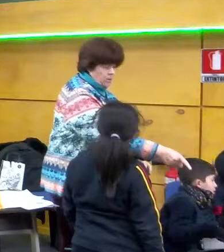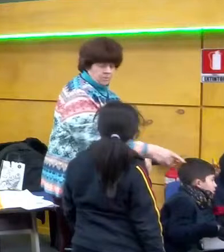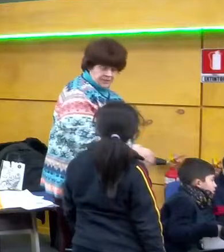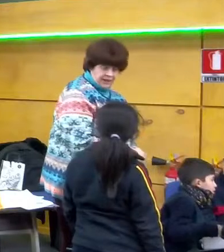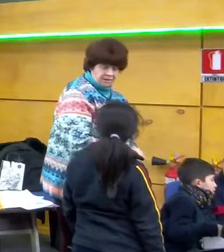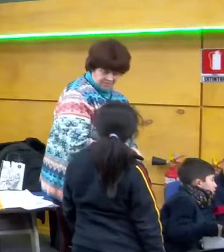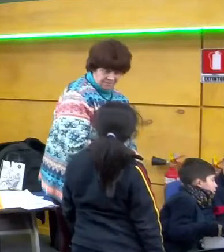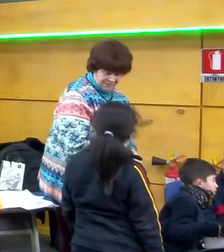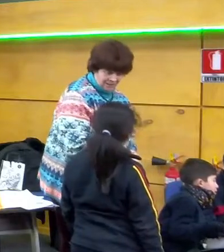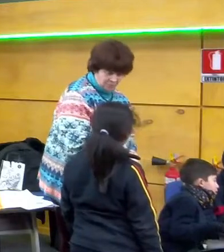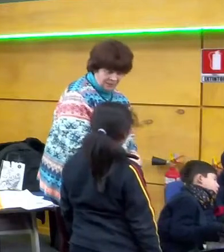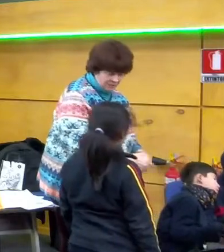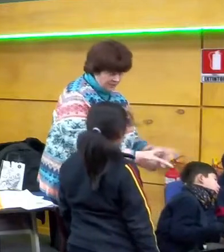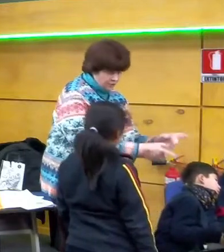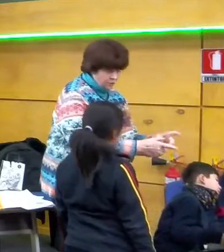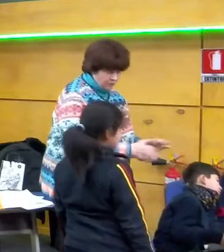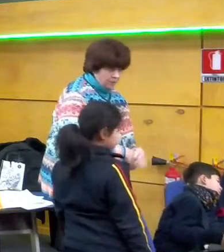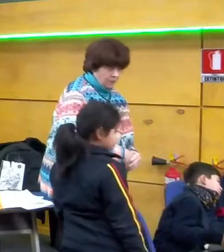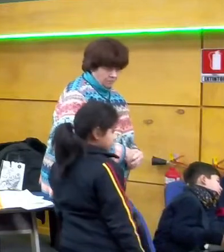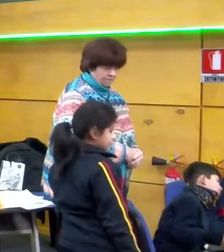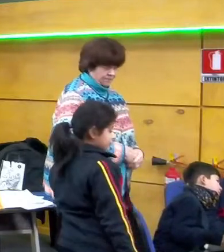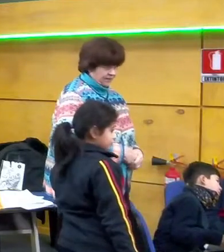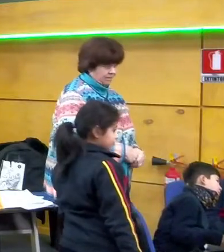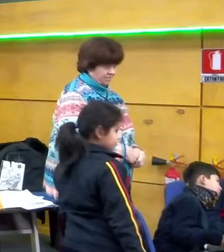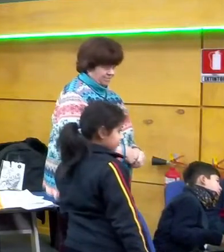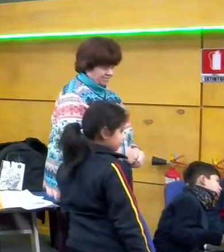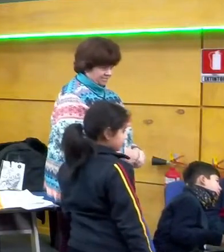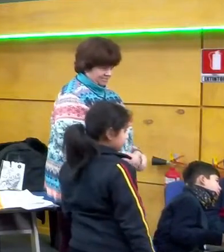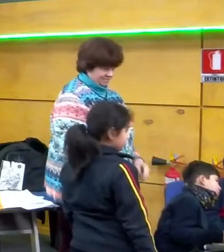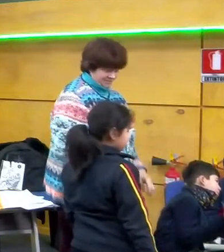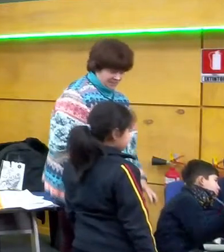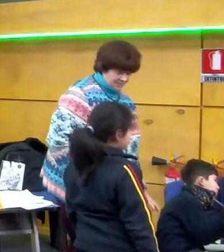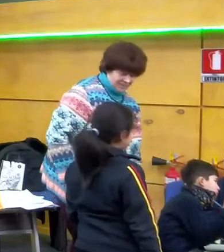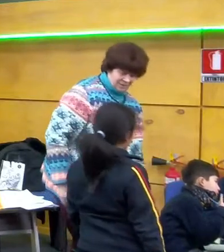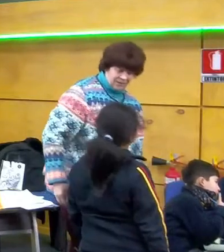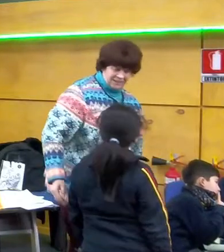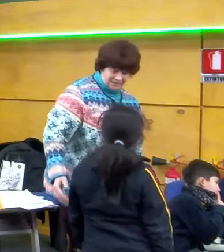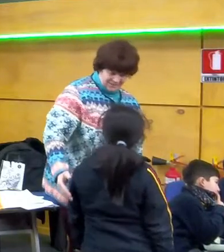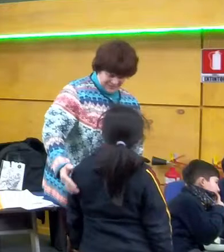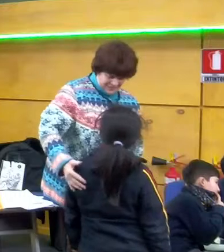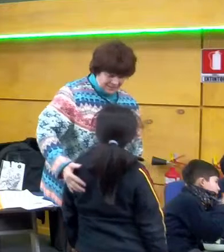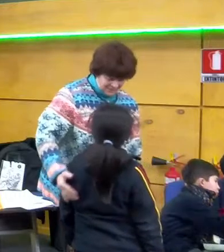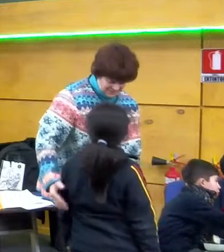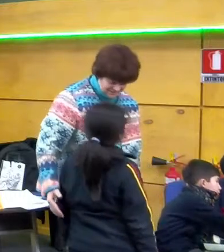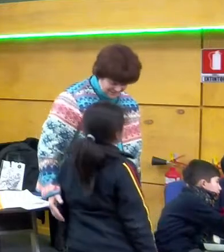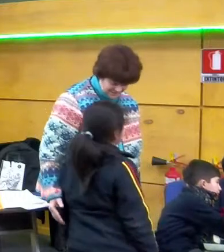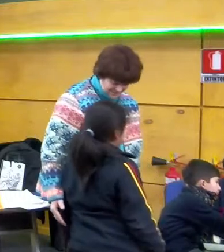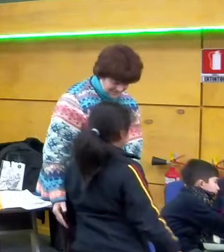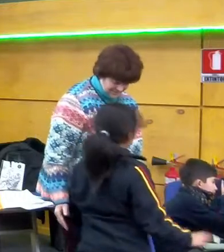These poems, yeah. Everybody's gonna do their poem. Yeah. You're gonna stand right here and do it.